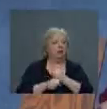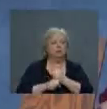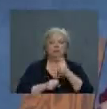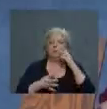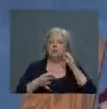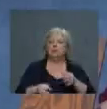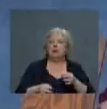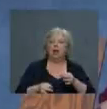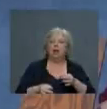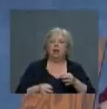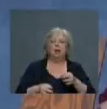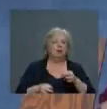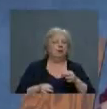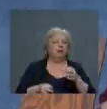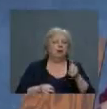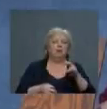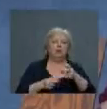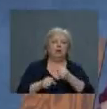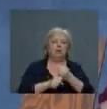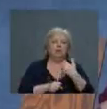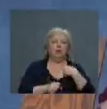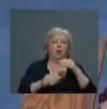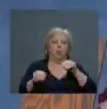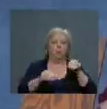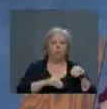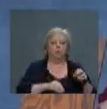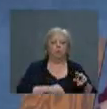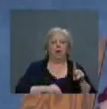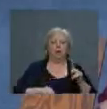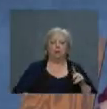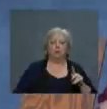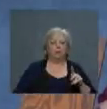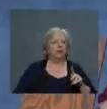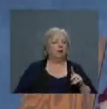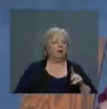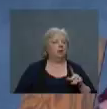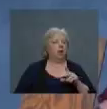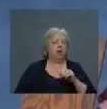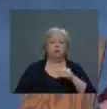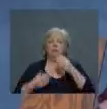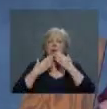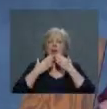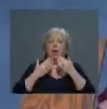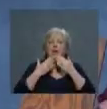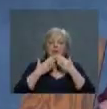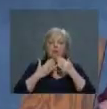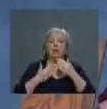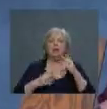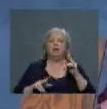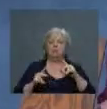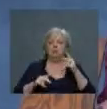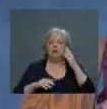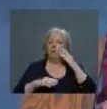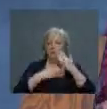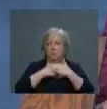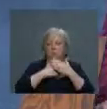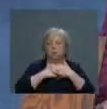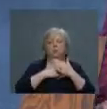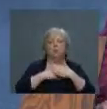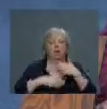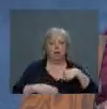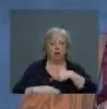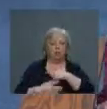back 17 years ago. And thankfully, we had notification through the